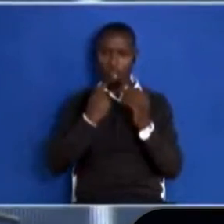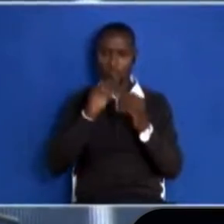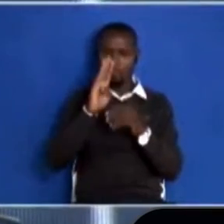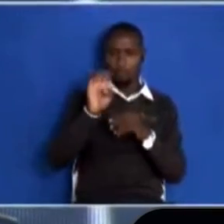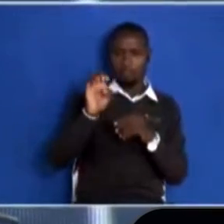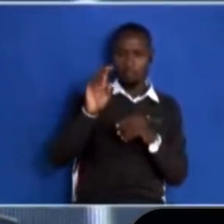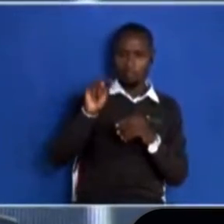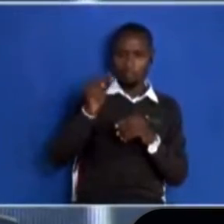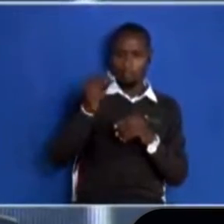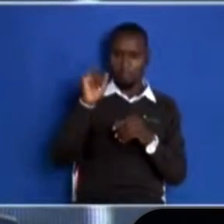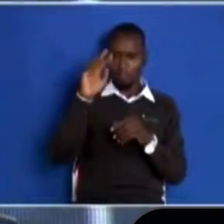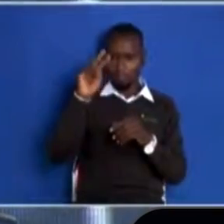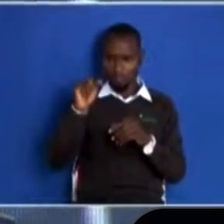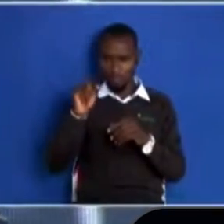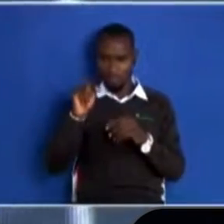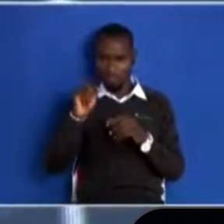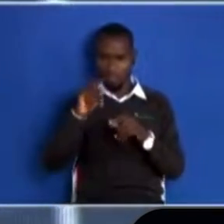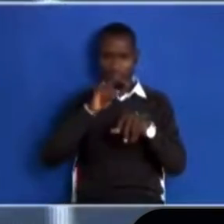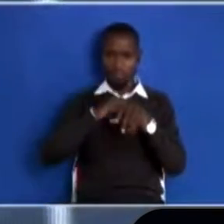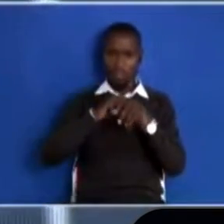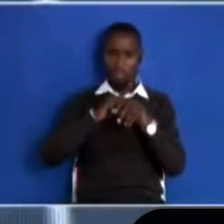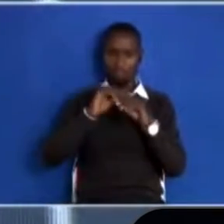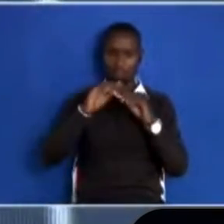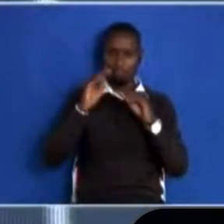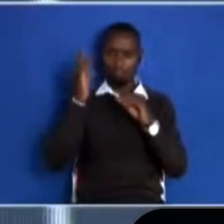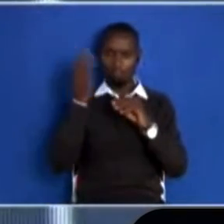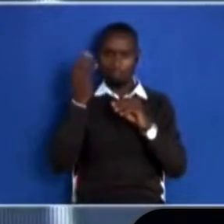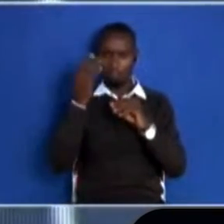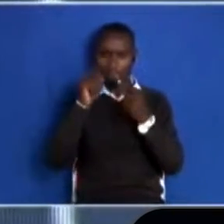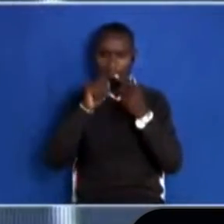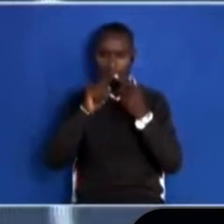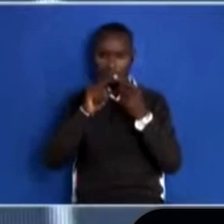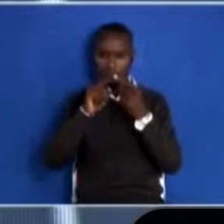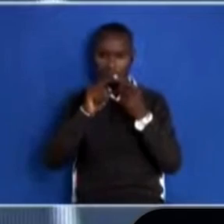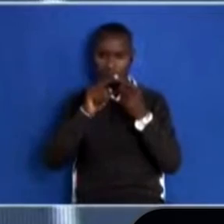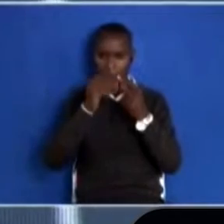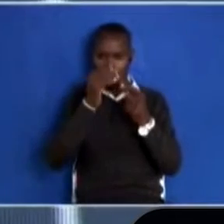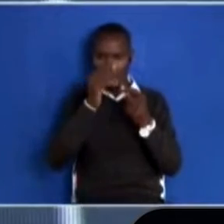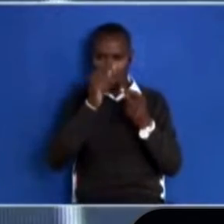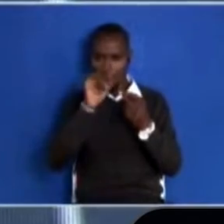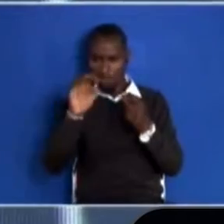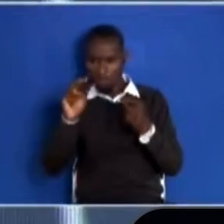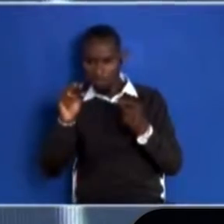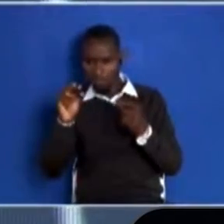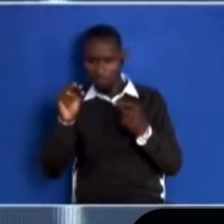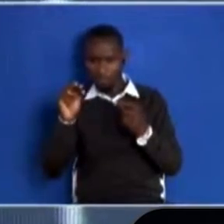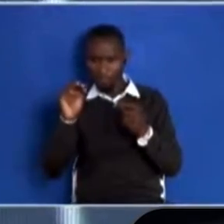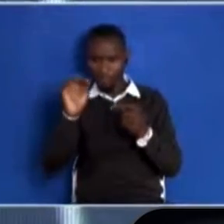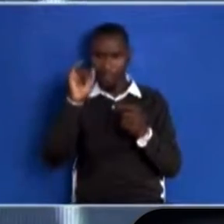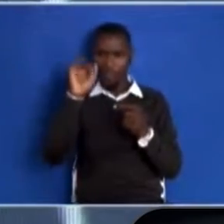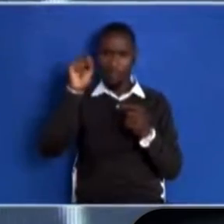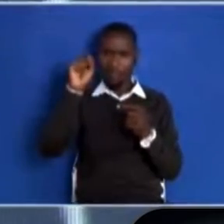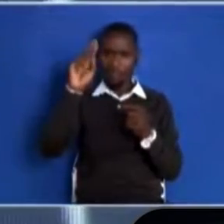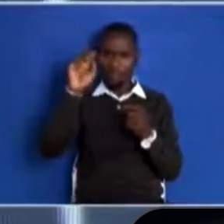mchungaji Benny. I was ministering to them. Nilikuwa nawahudumia wale. In Israel. Kule Israeli. So I left them in the hands of